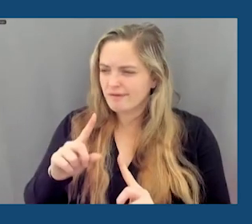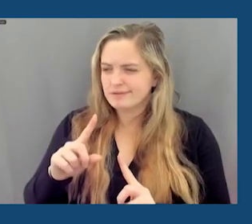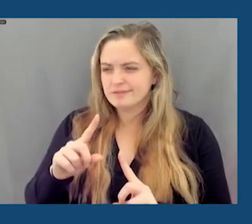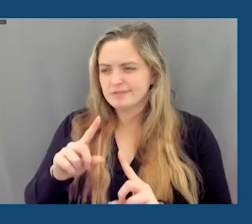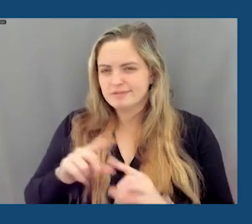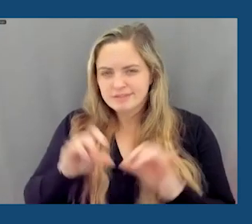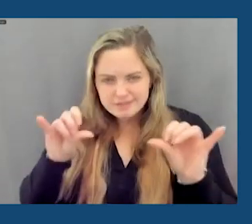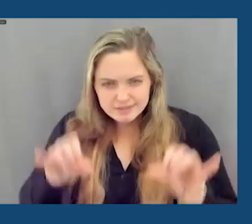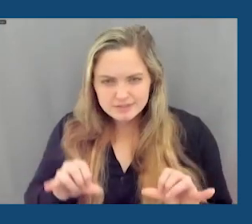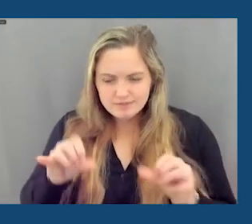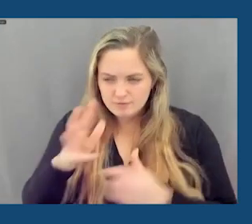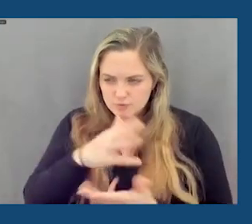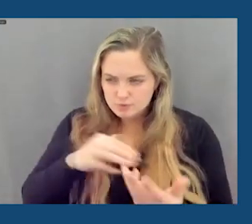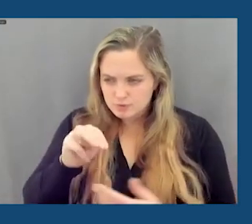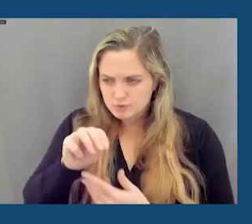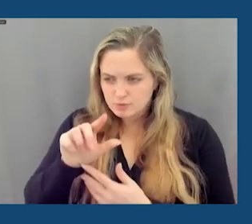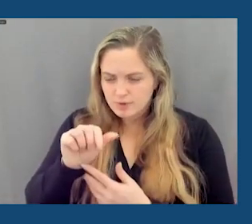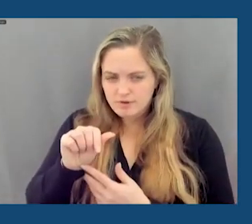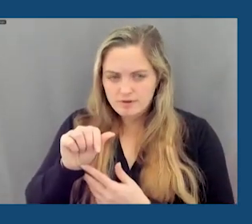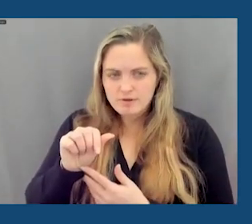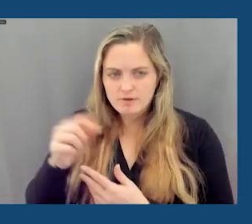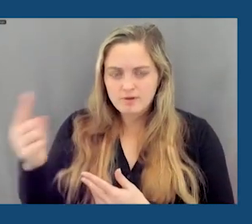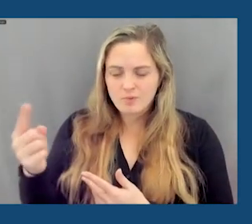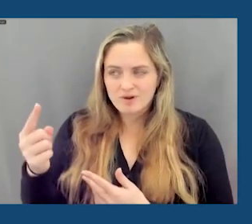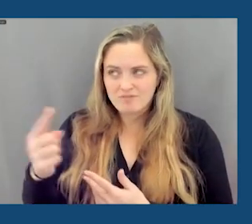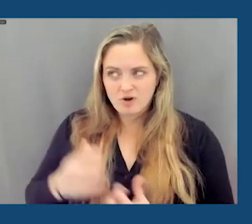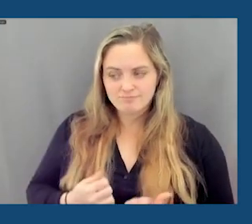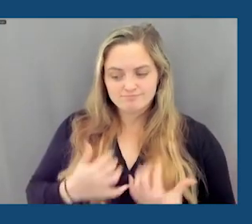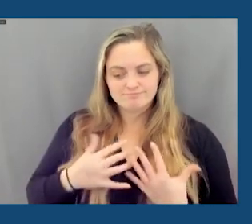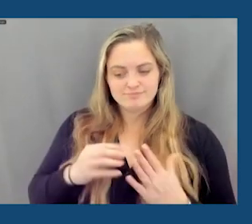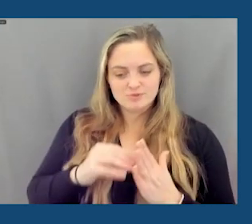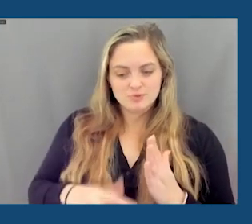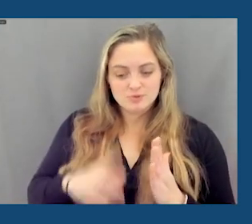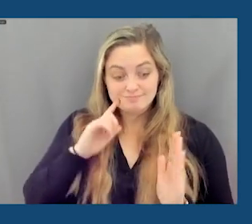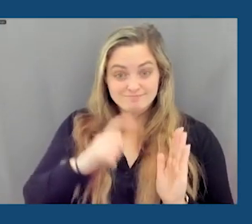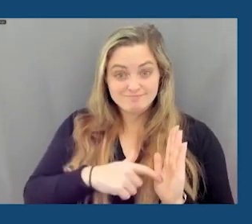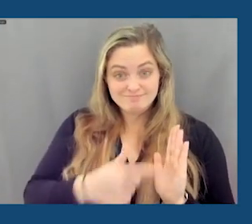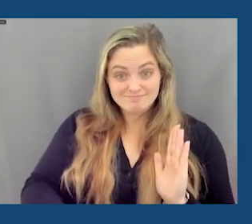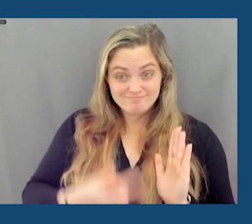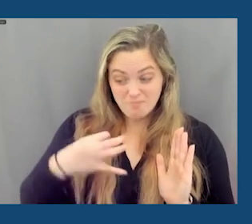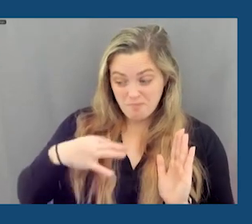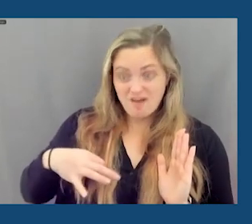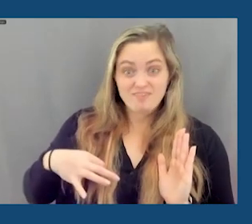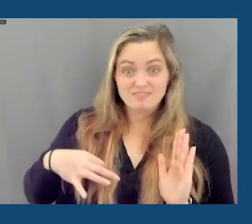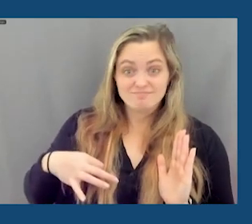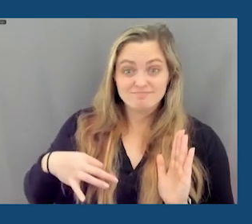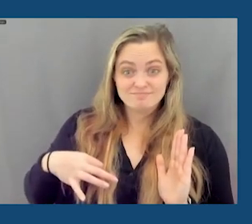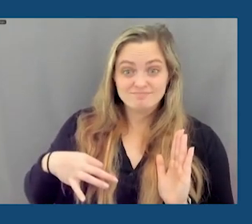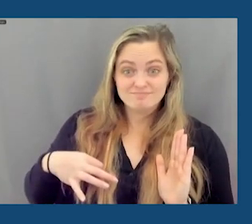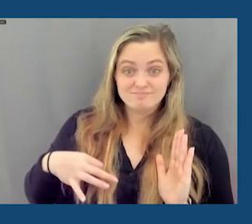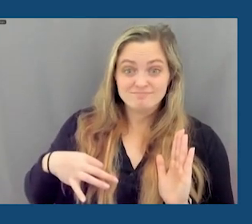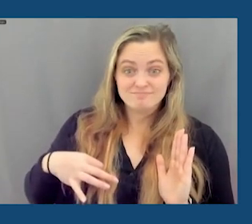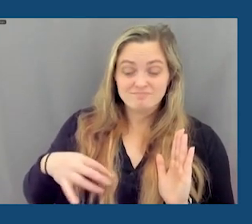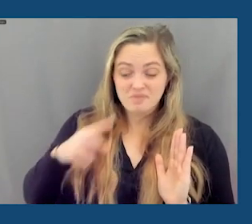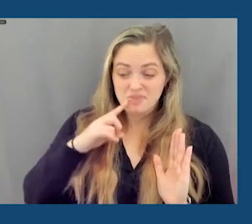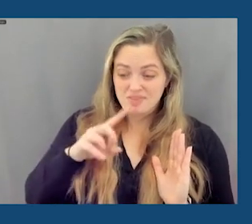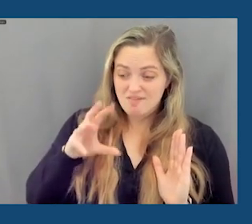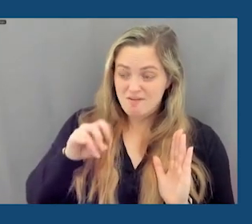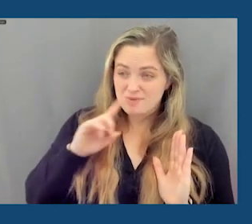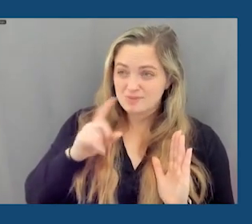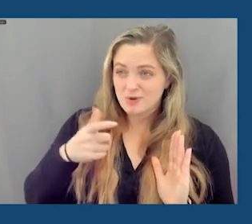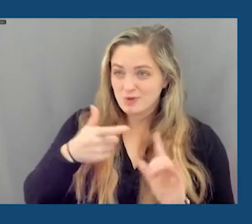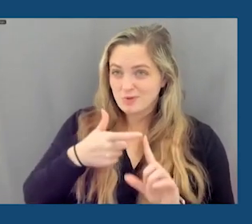one of our enlightened students here even point out that there's a profit motive to keep from the companies to keep you hooked on